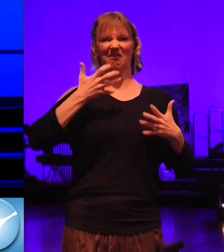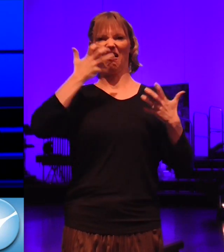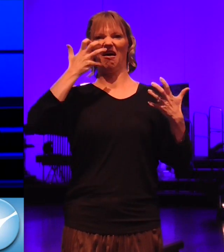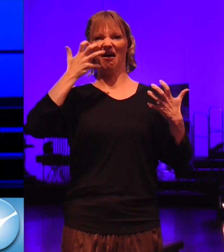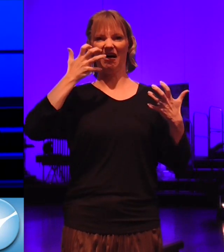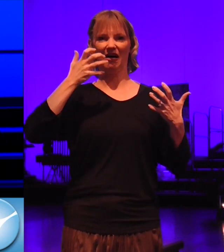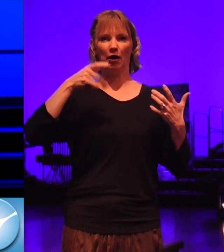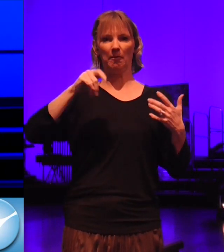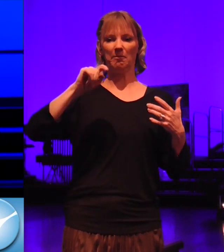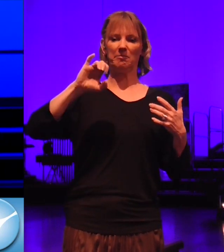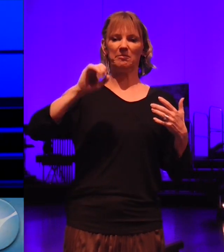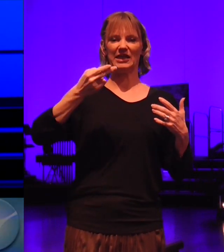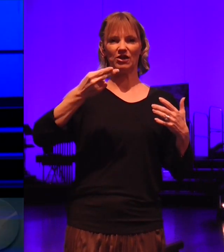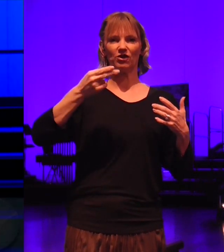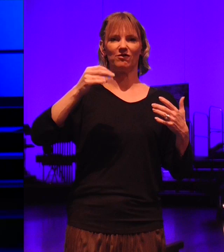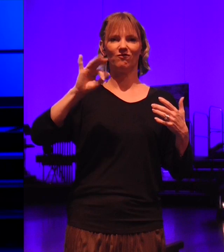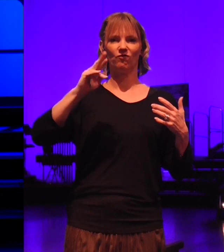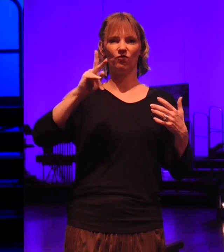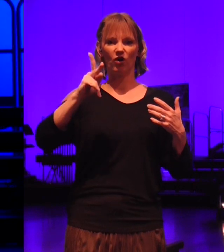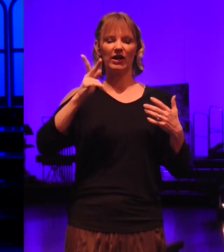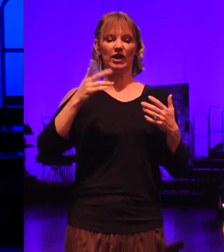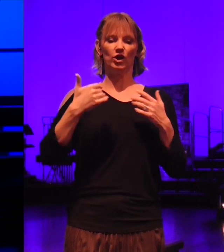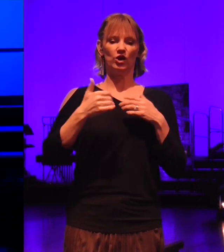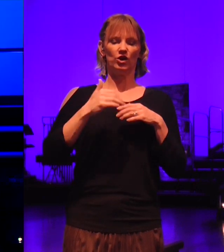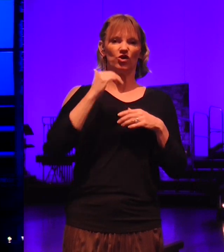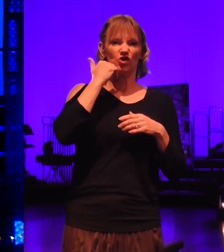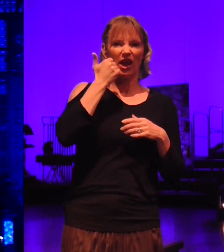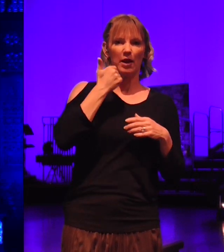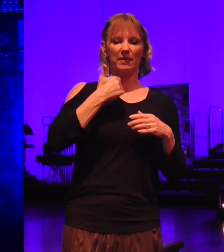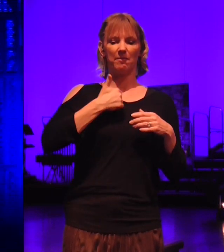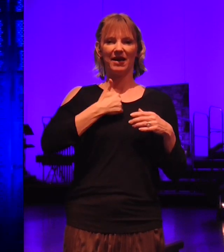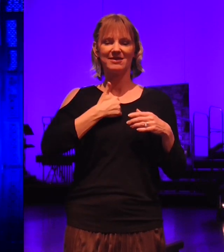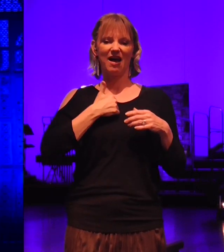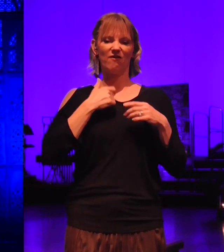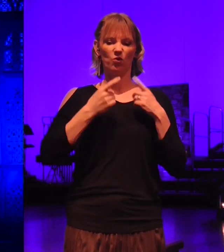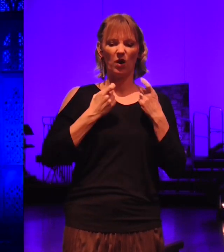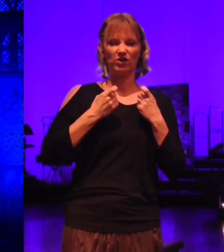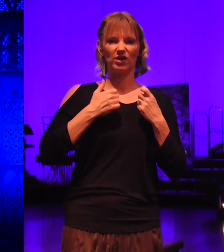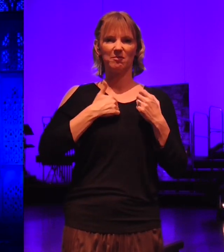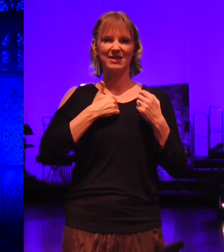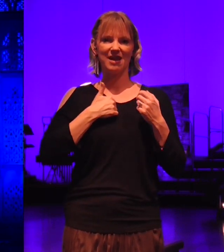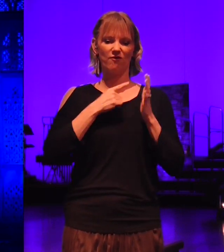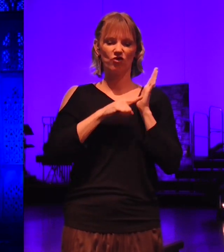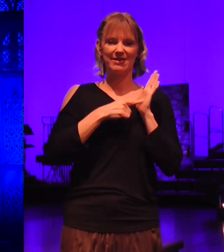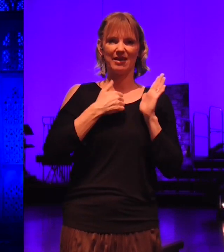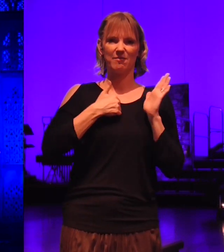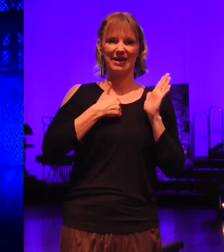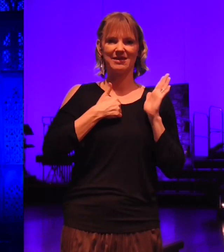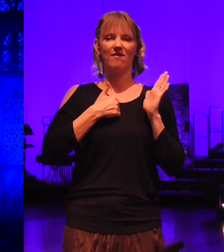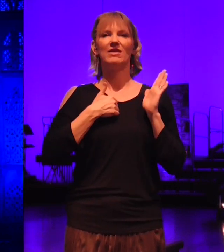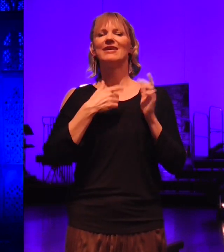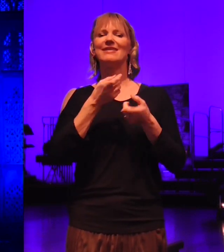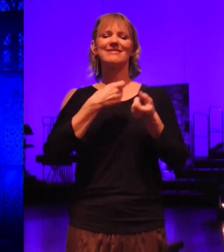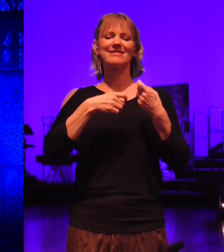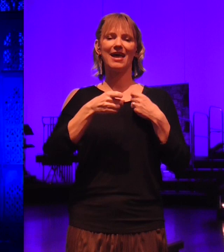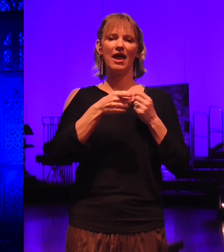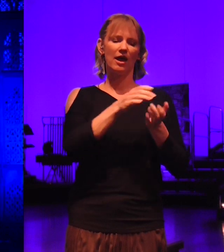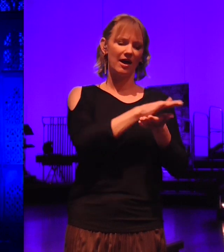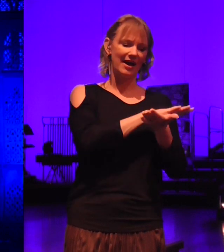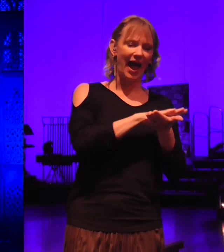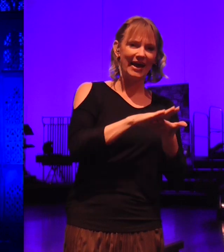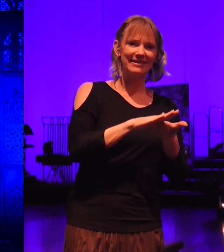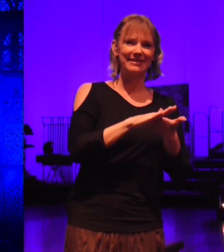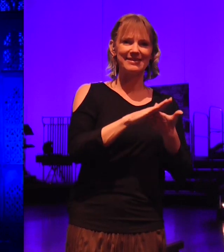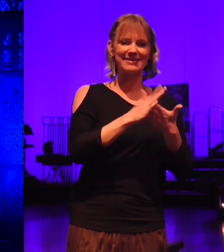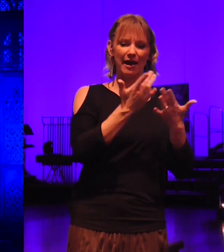shaming myself, criticizing myself, questioning myself, what if I practice kindness and compassion in